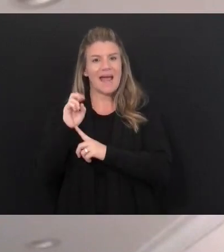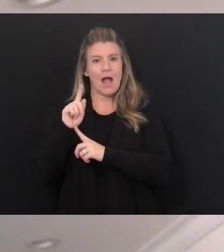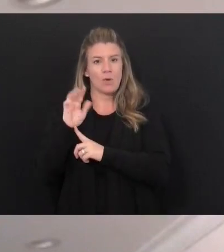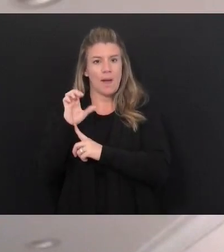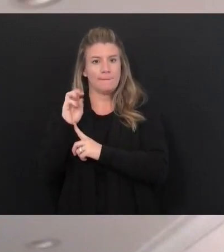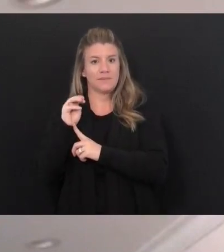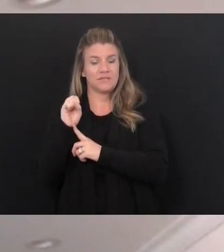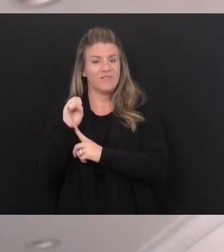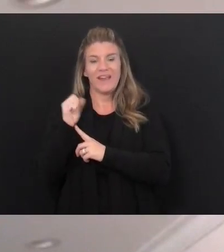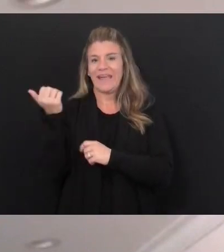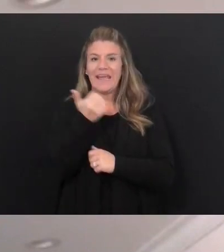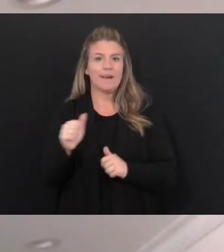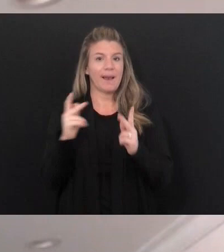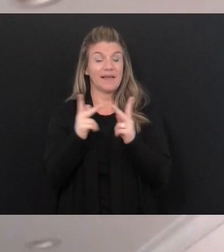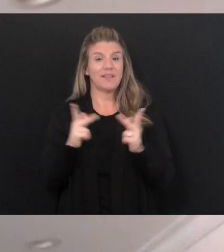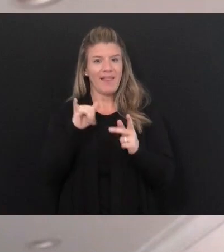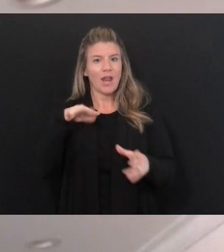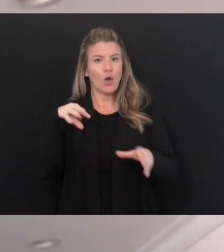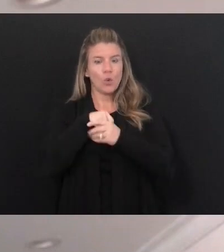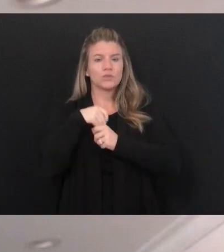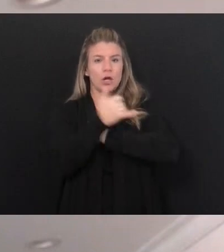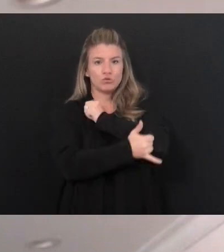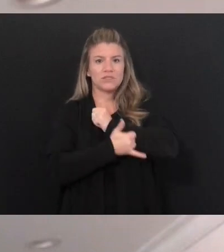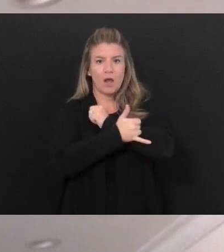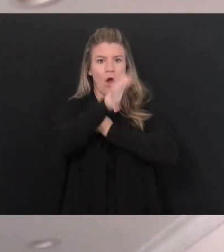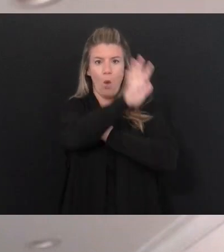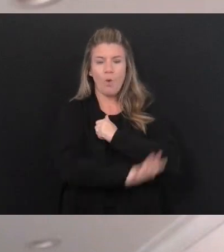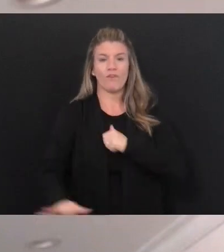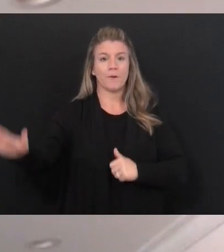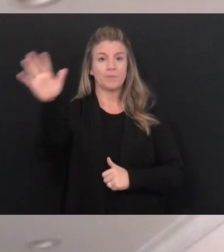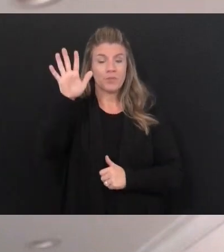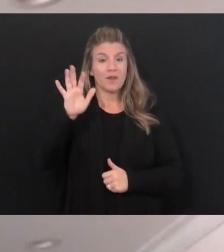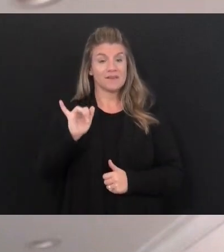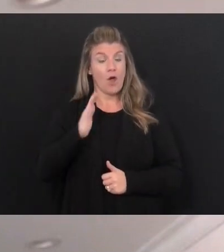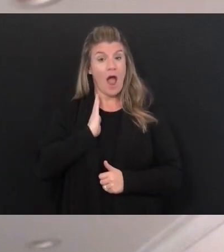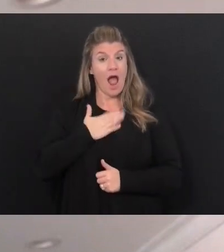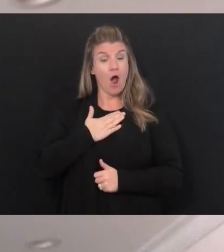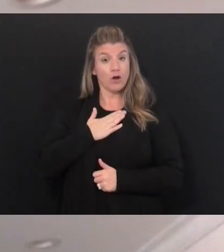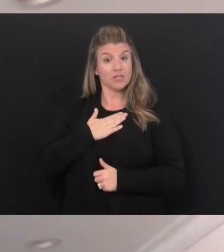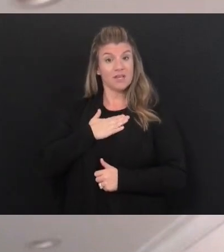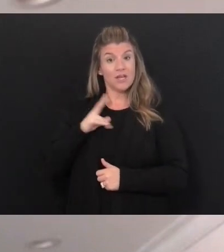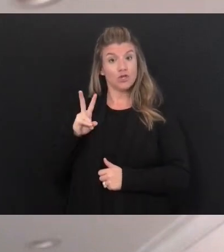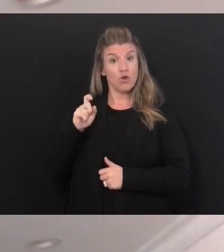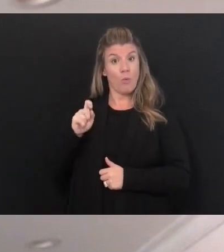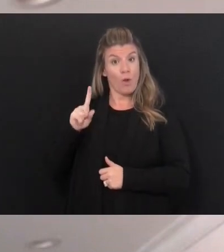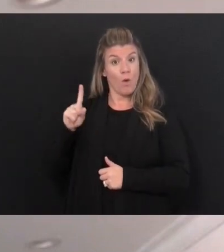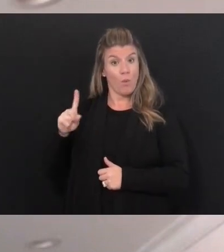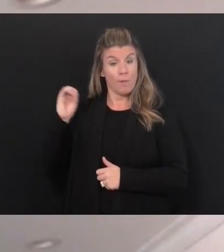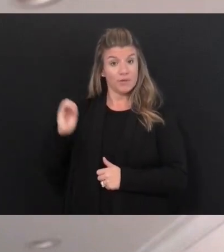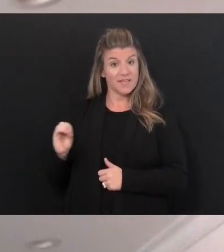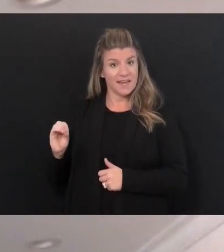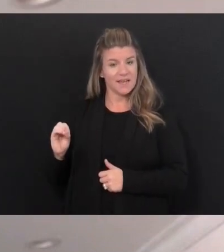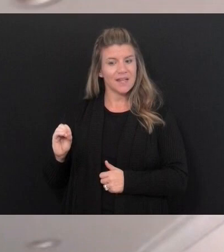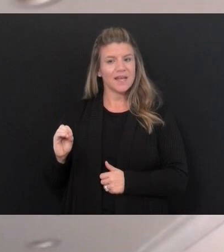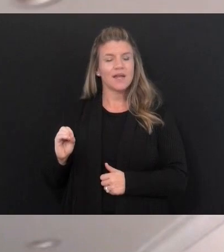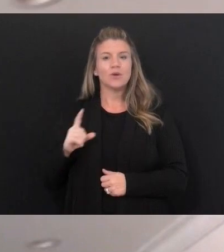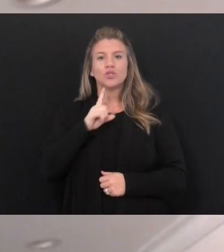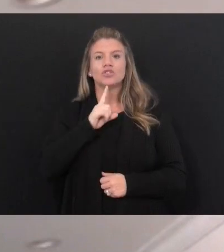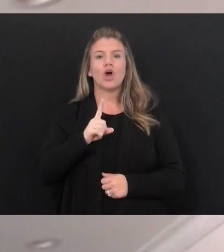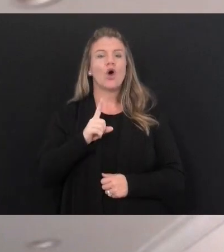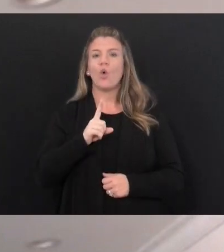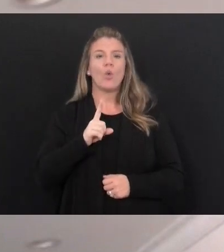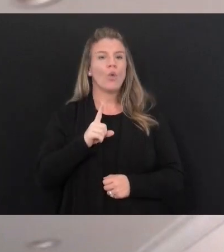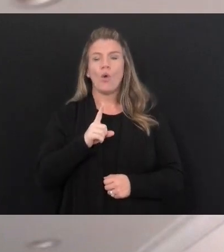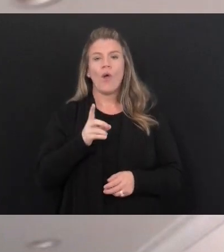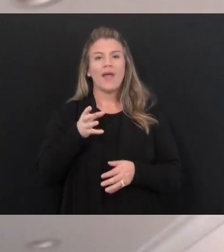and including countries that's been tested. And as the governor said, our rate is about 2.11%. So instead of trying to get